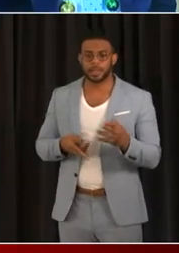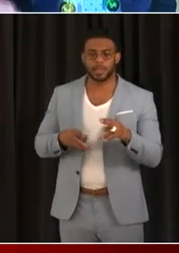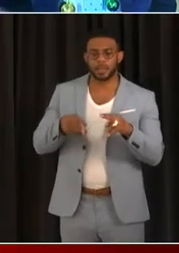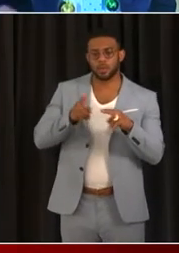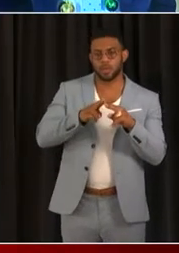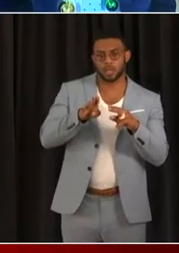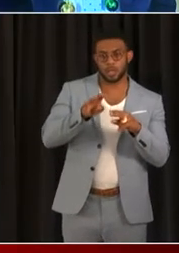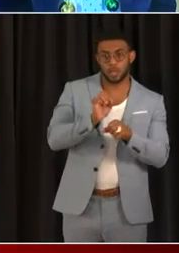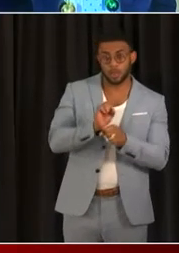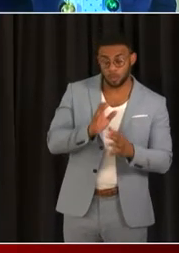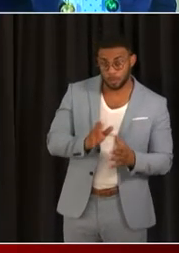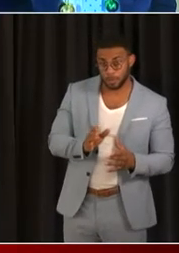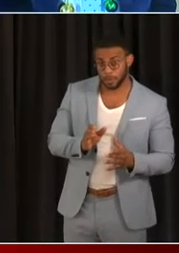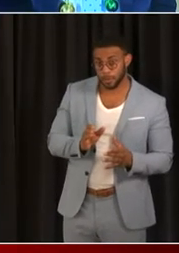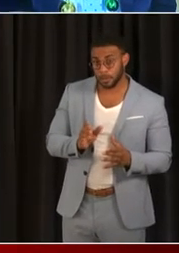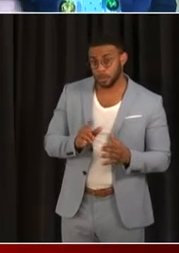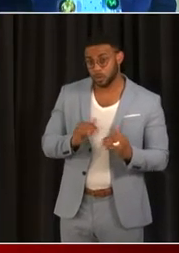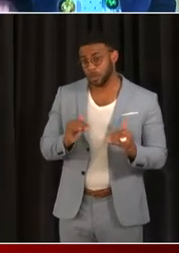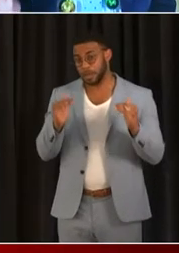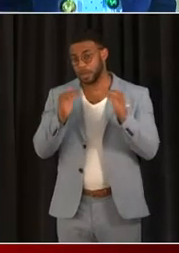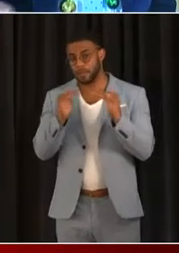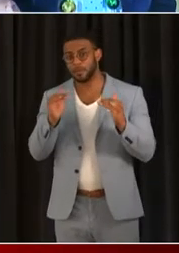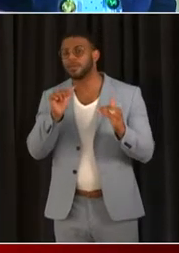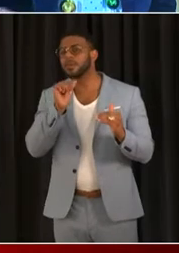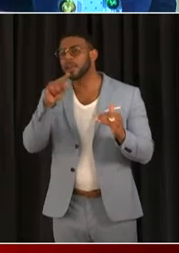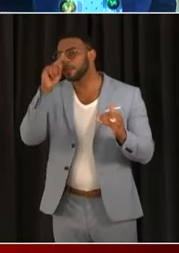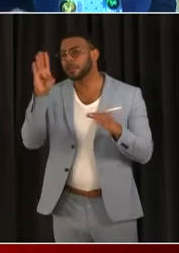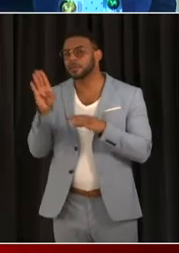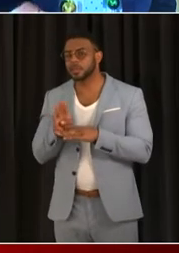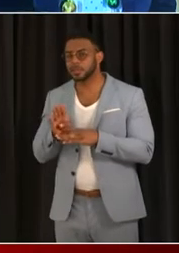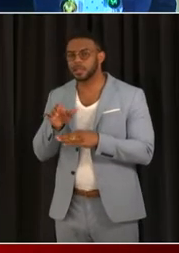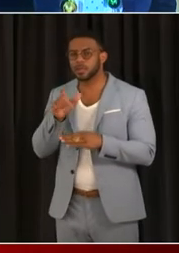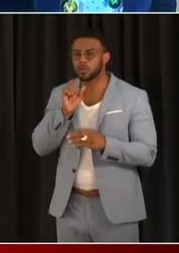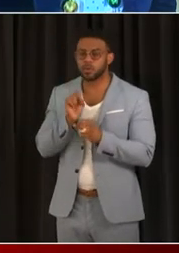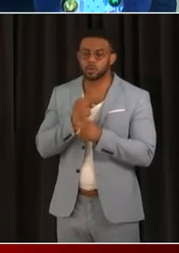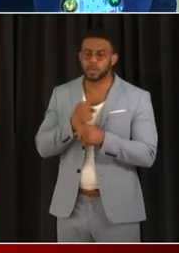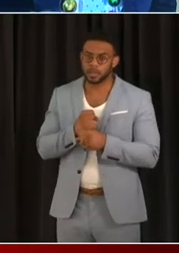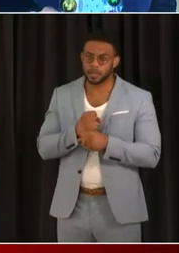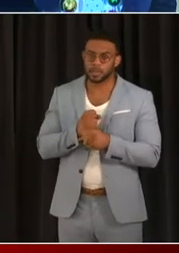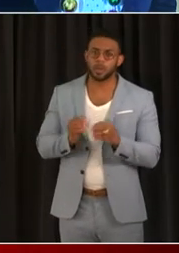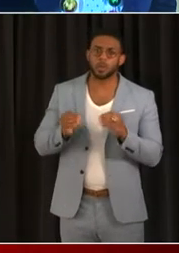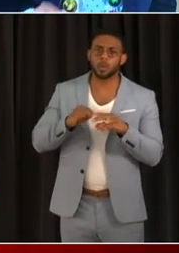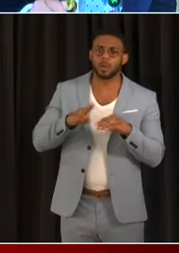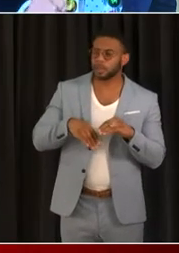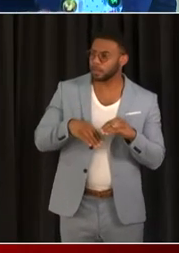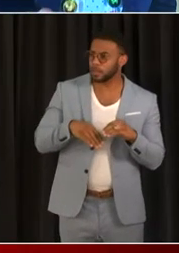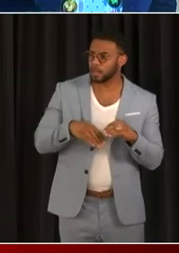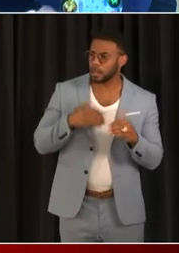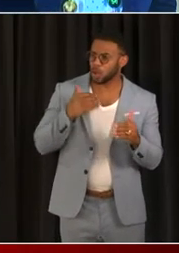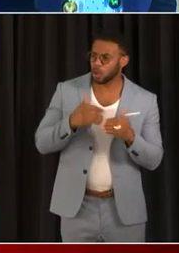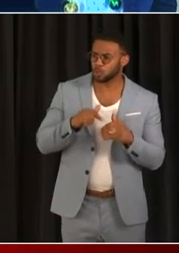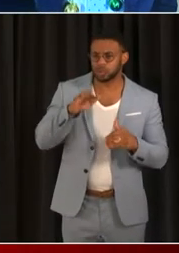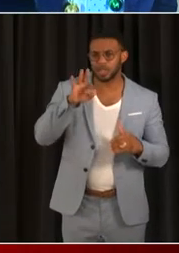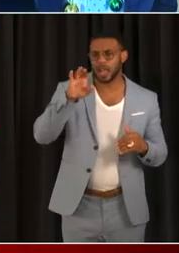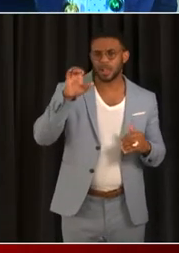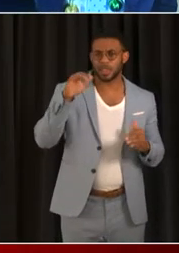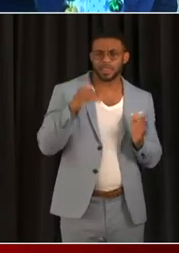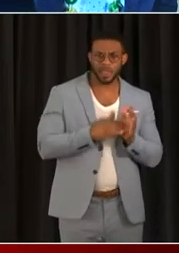and increase their employment to the level of non-black businesses, they would create more than or close